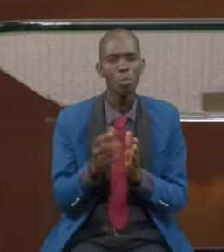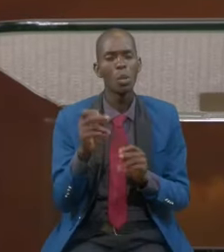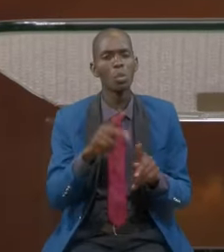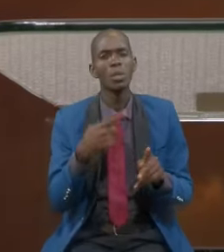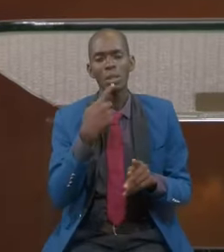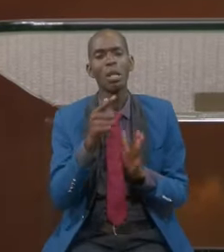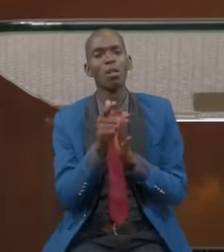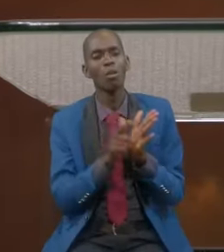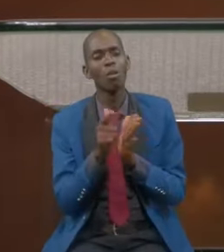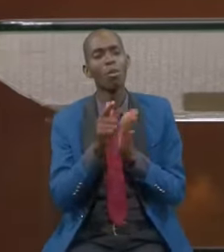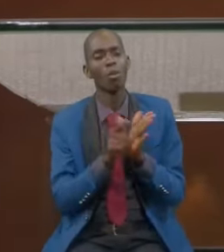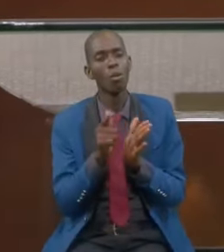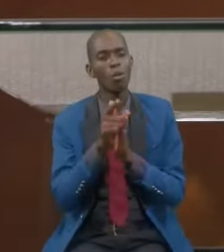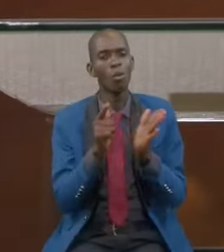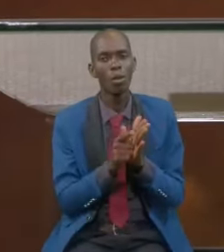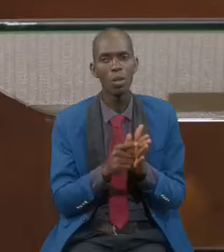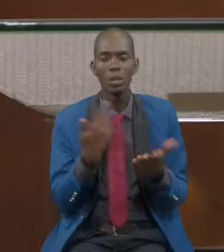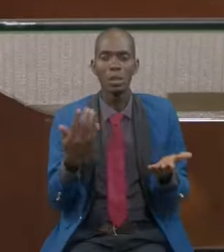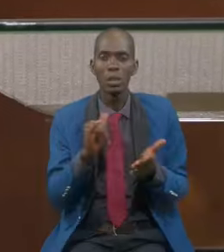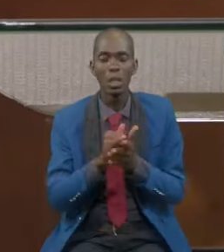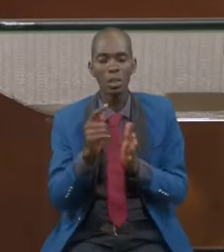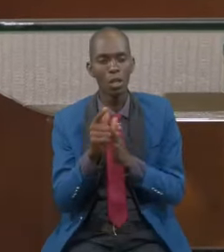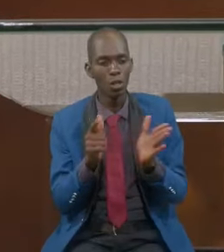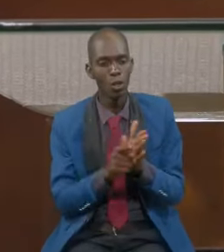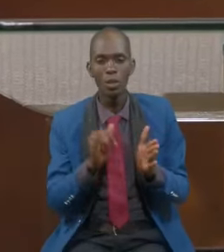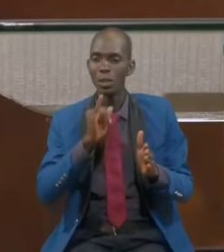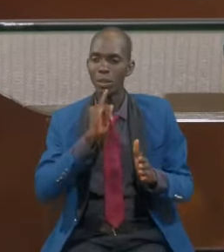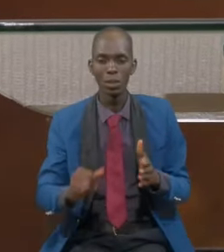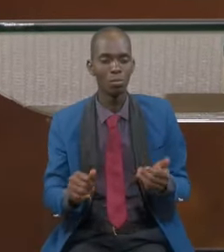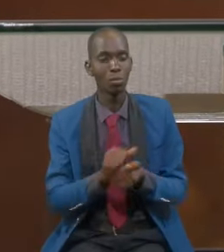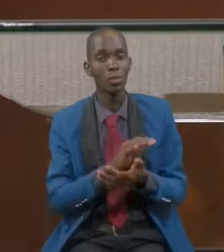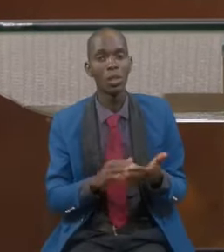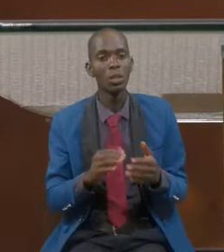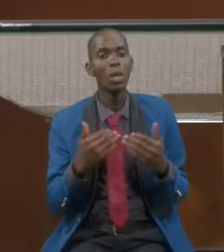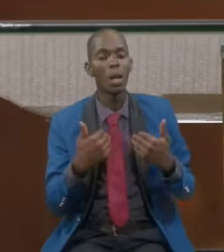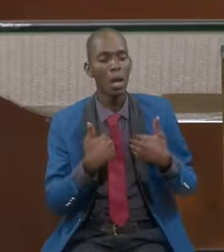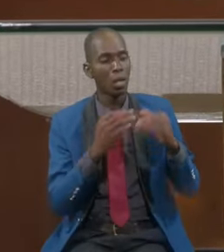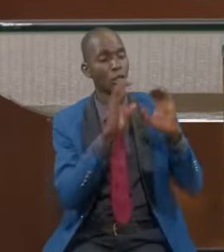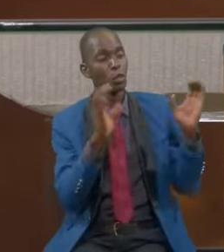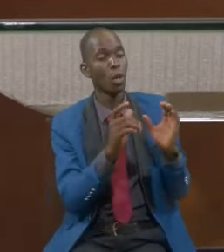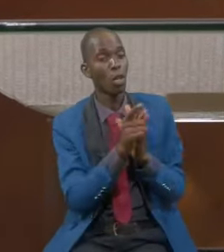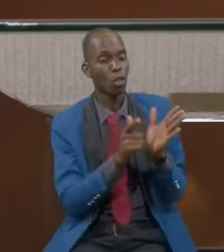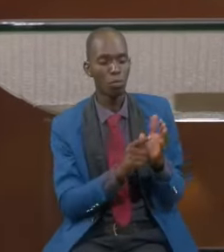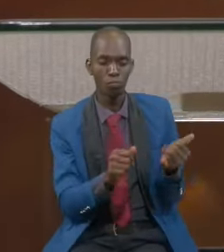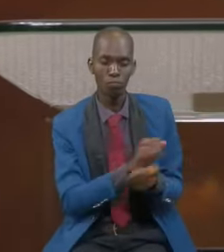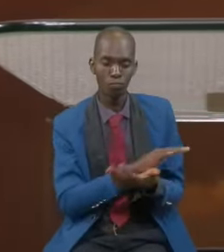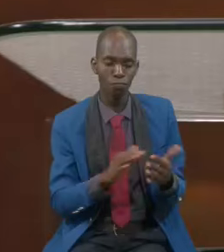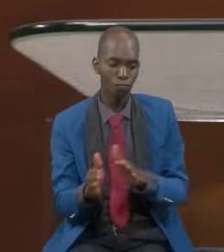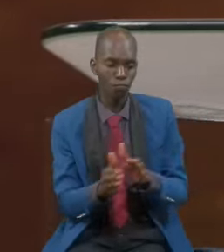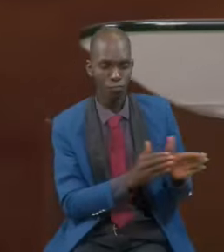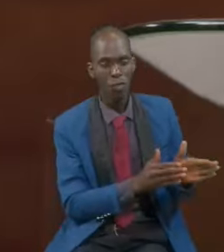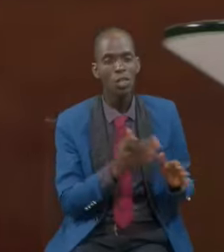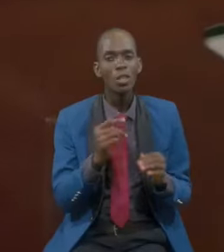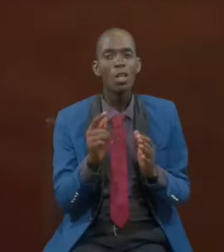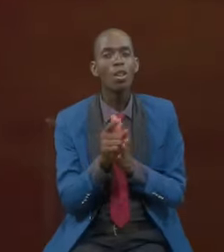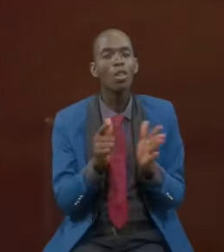law. And they say the law is abolished. Ceremonial law abolished. The law that